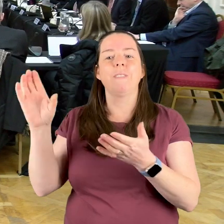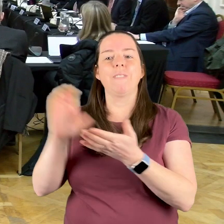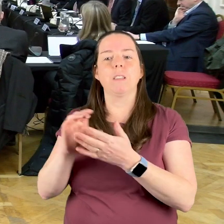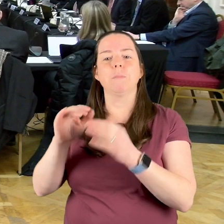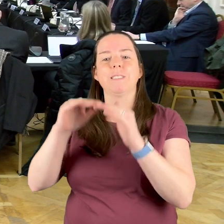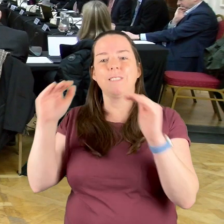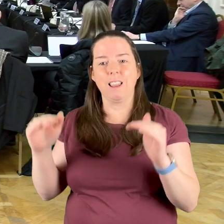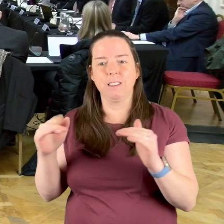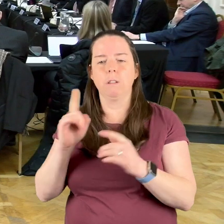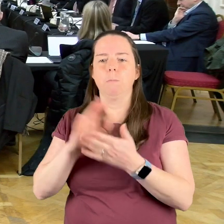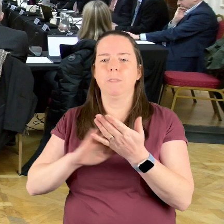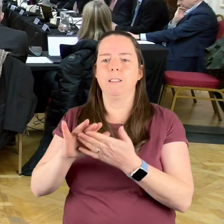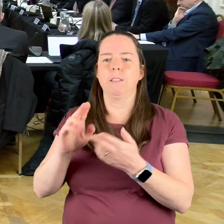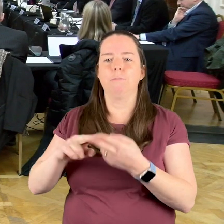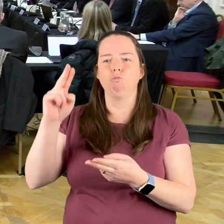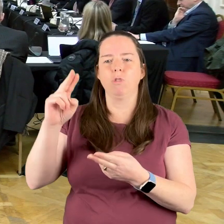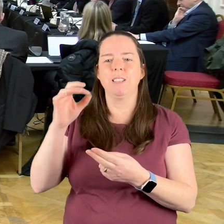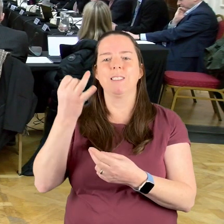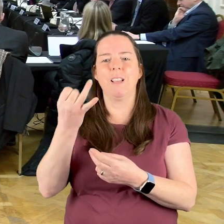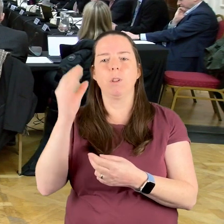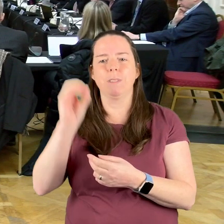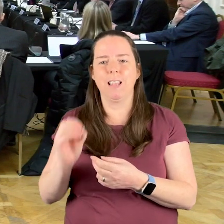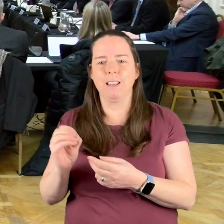of 7% into mental health services.